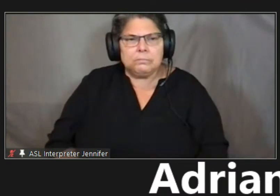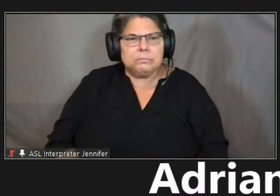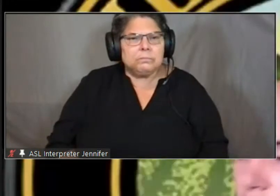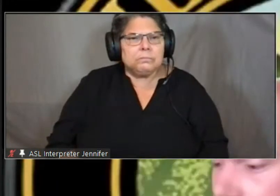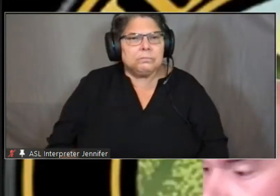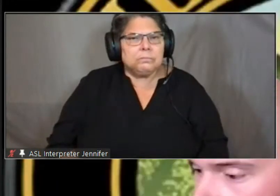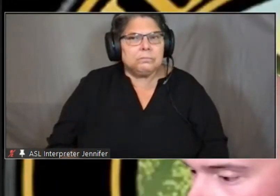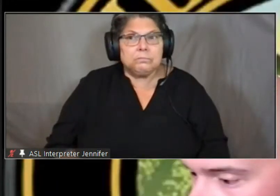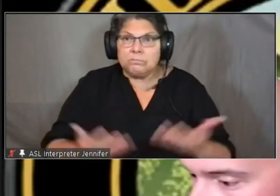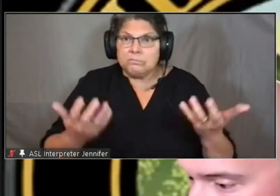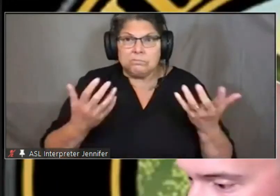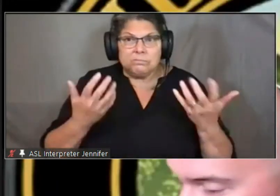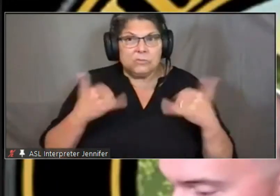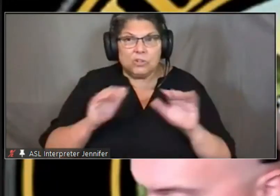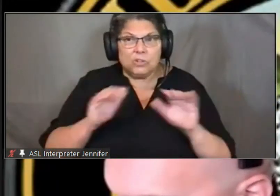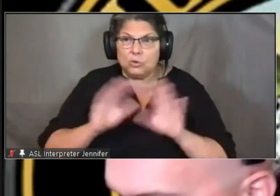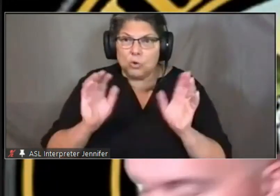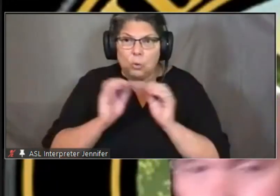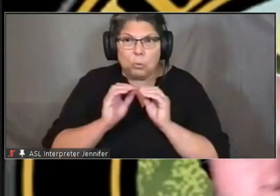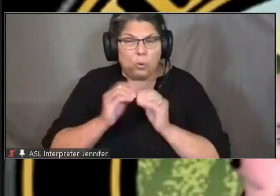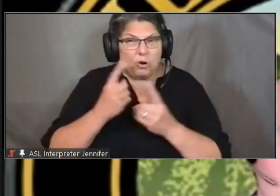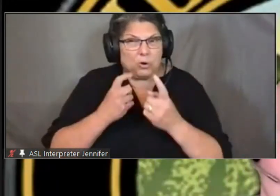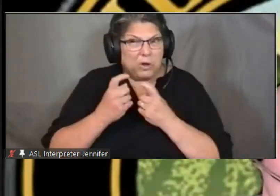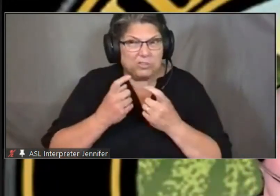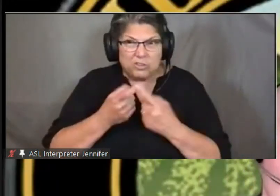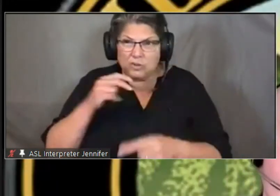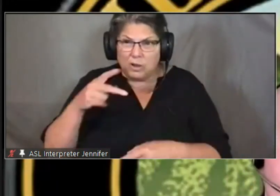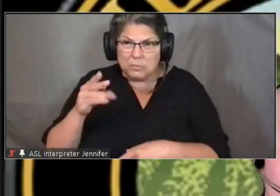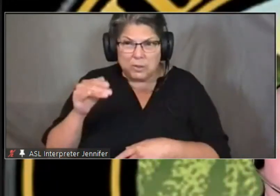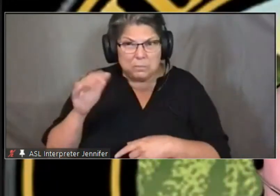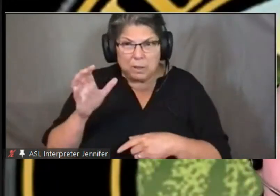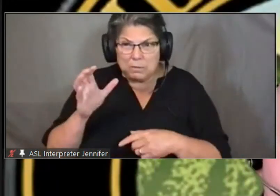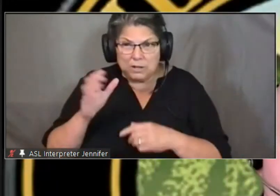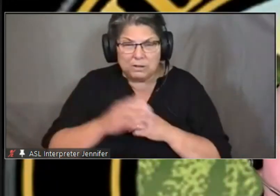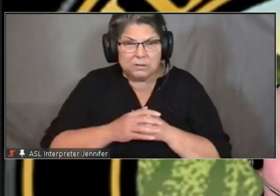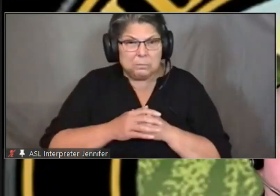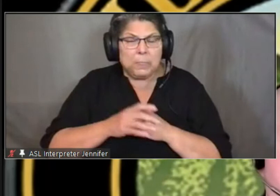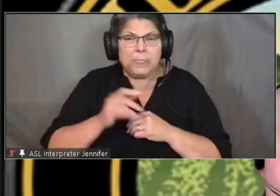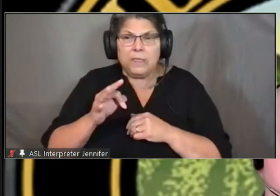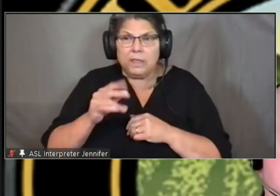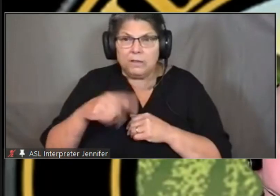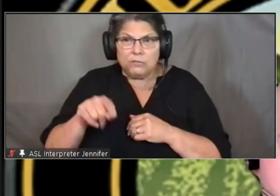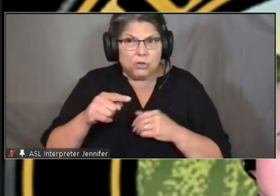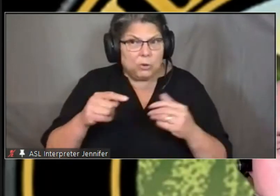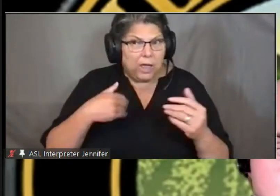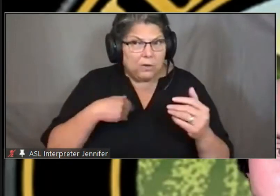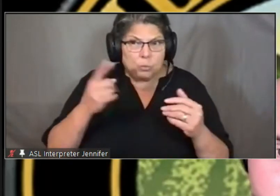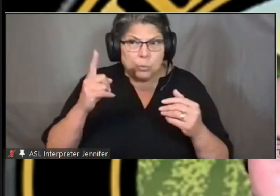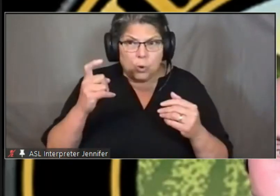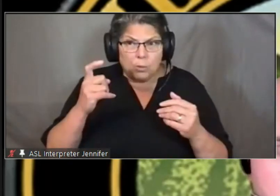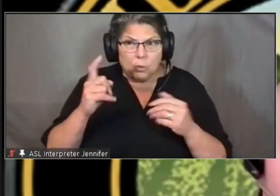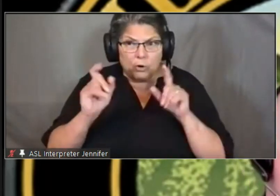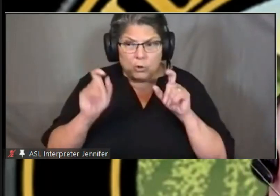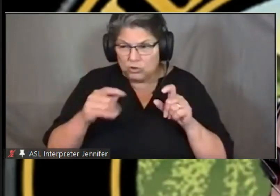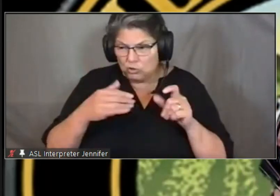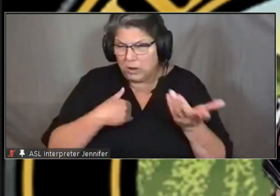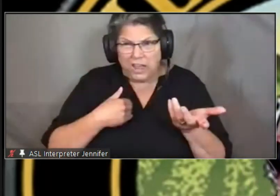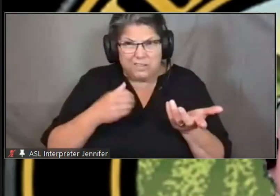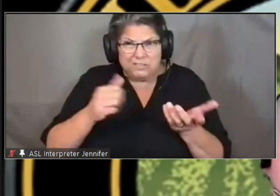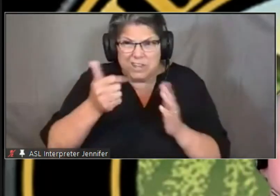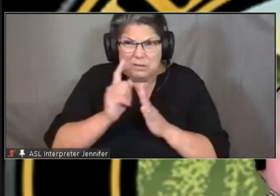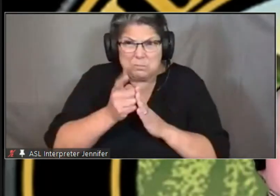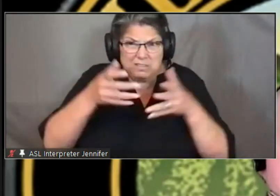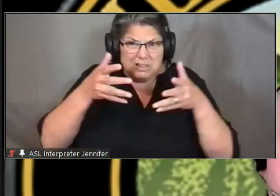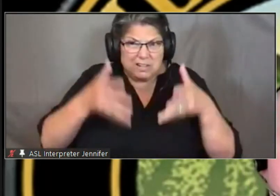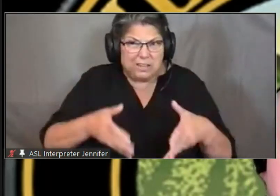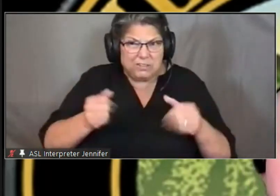So we're still not seeing any questions from the public. So if you would like to do one more round of questions, we have about 10 minutes left. I can just go